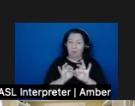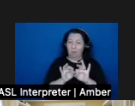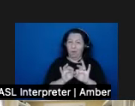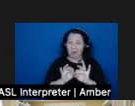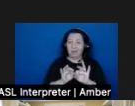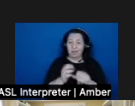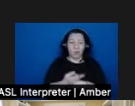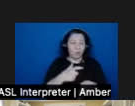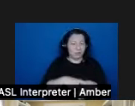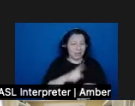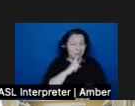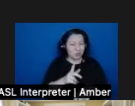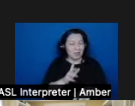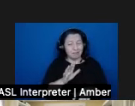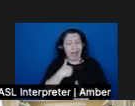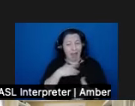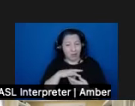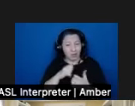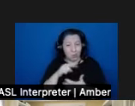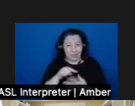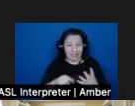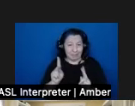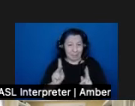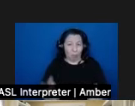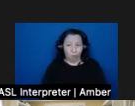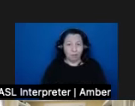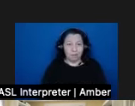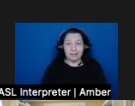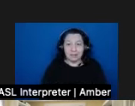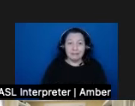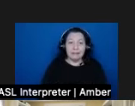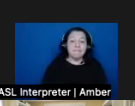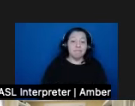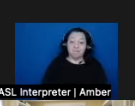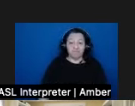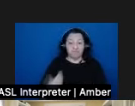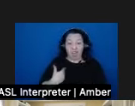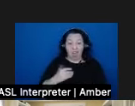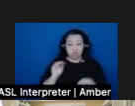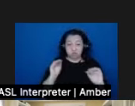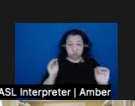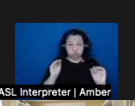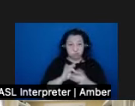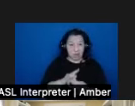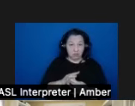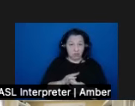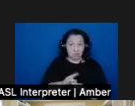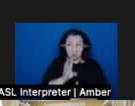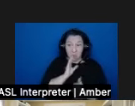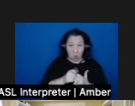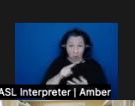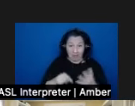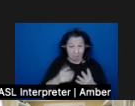kind of vet and have some relationships with these folks. And if you don't have a relationship or you haven't spoken to them before,